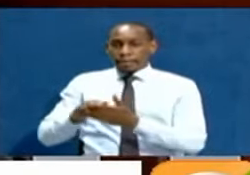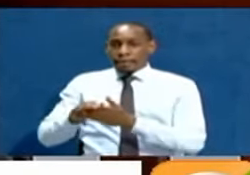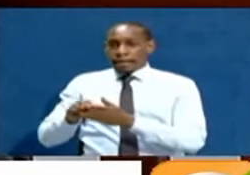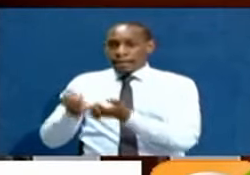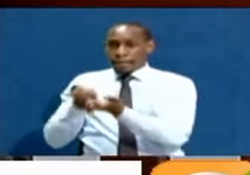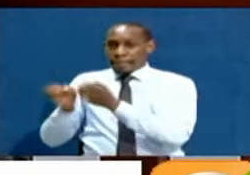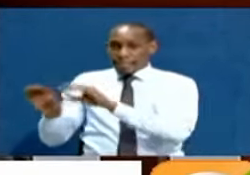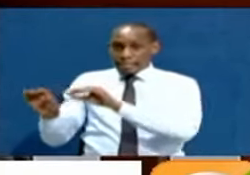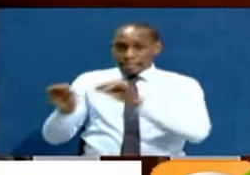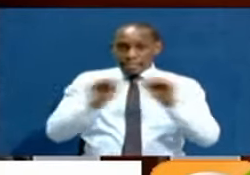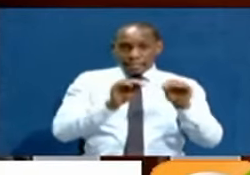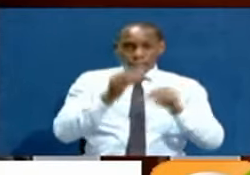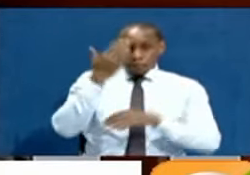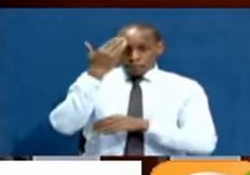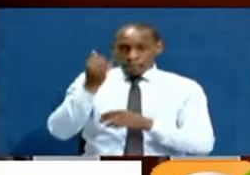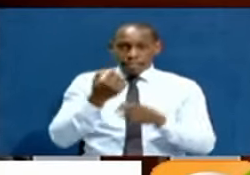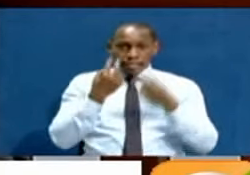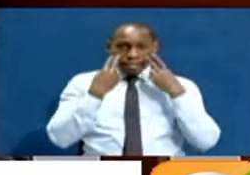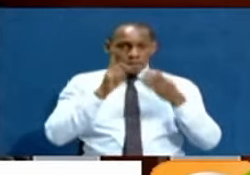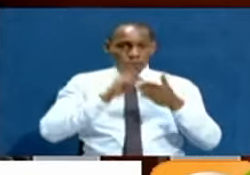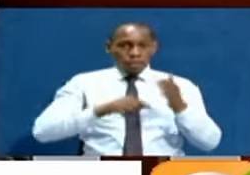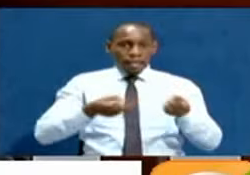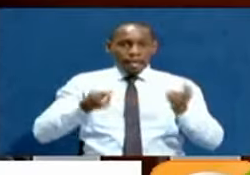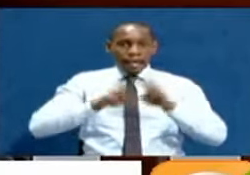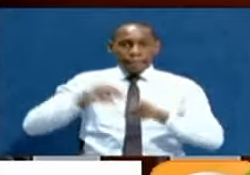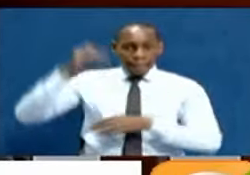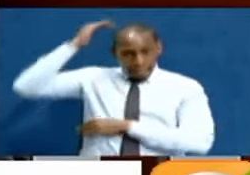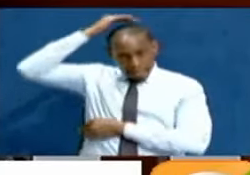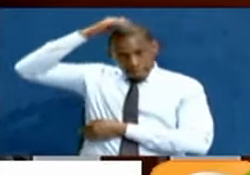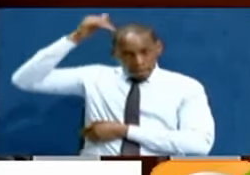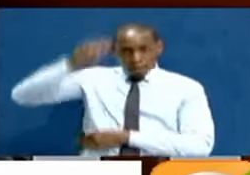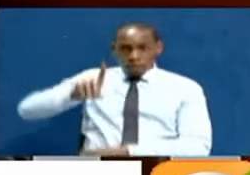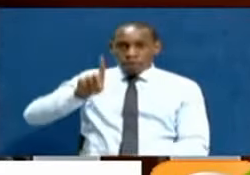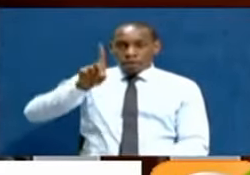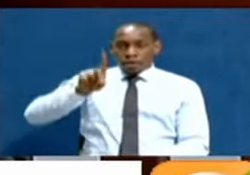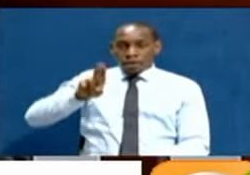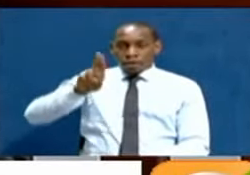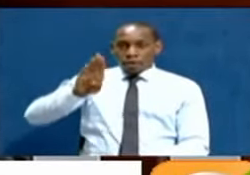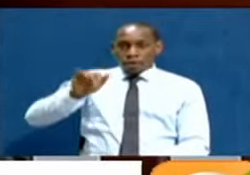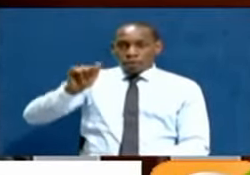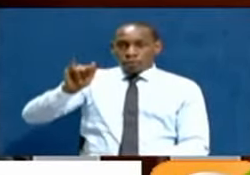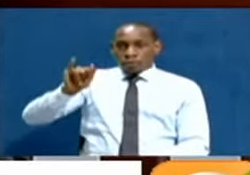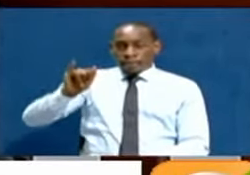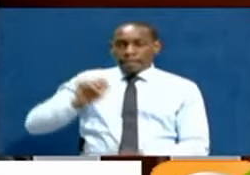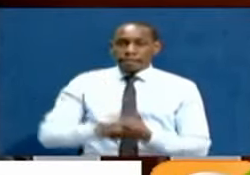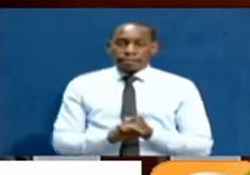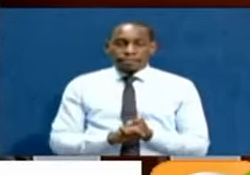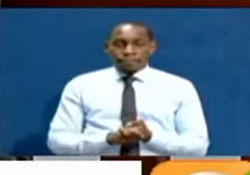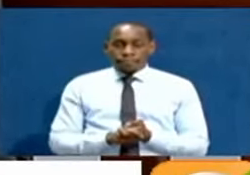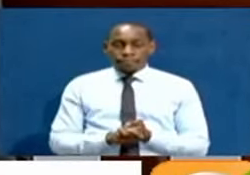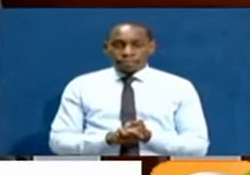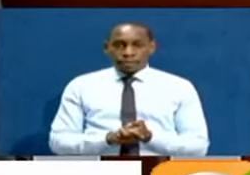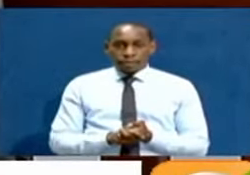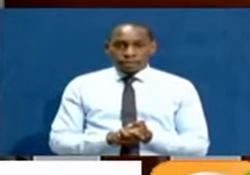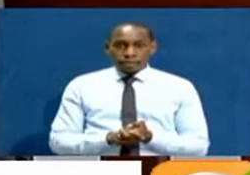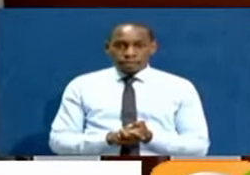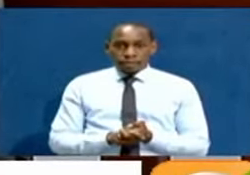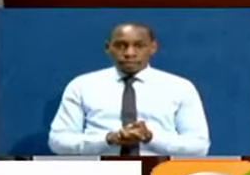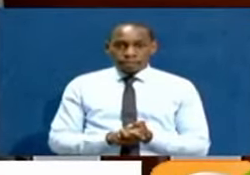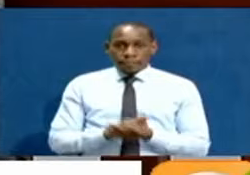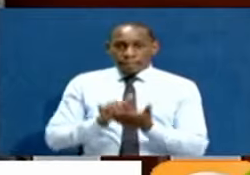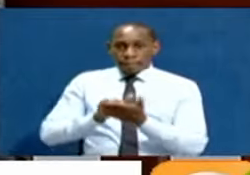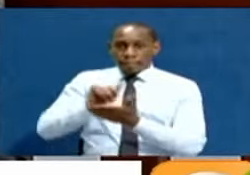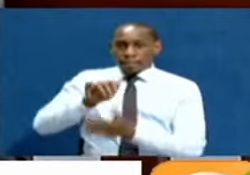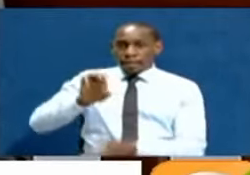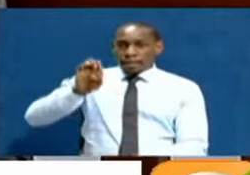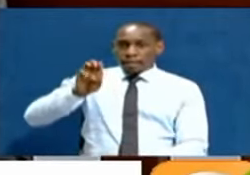connectivity. If you look at what happened to Dubai, Dubai would not be in existence today like it is with so many headquarters of companies if it wasn't for Emirates.